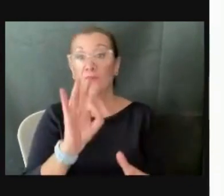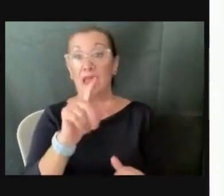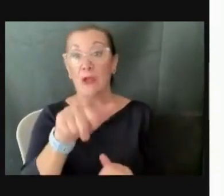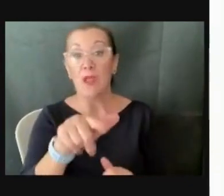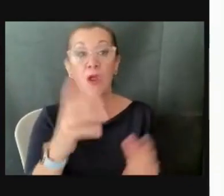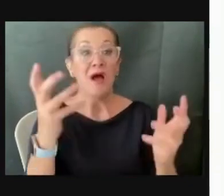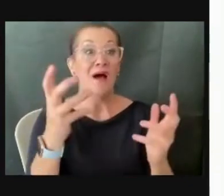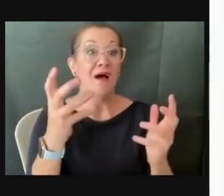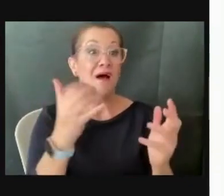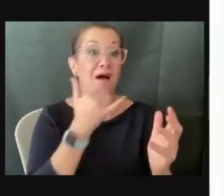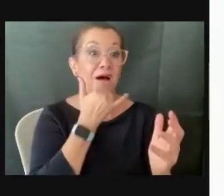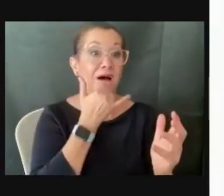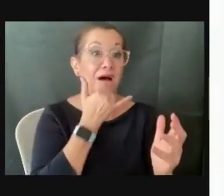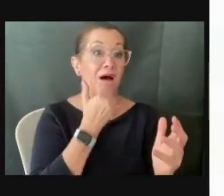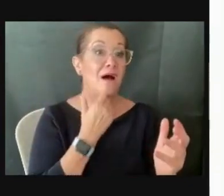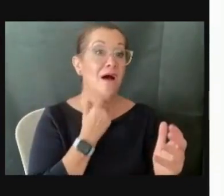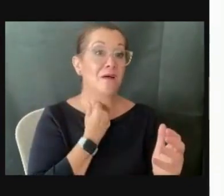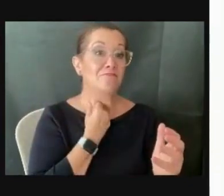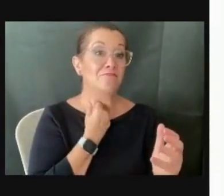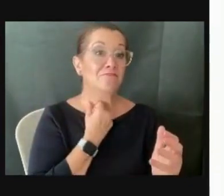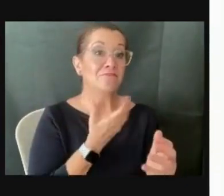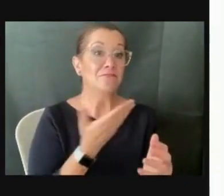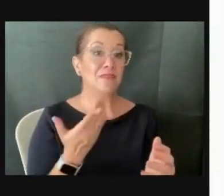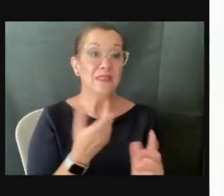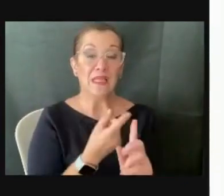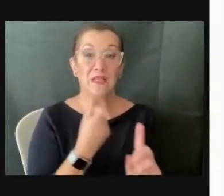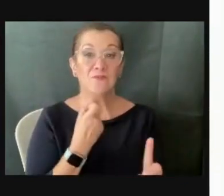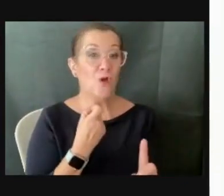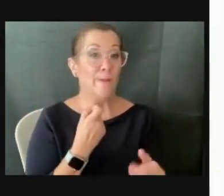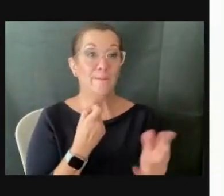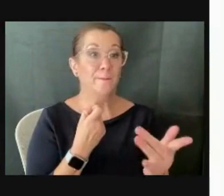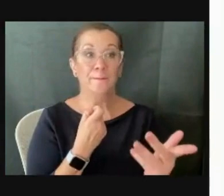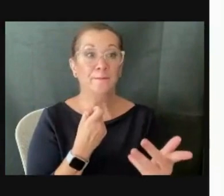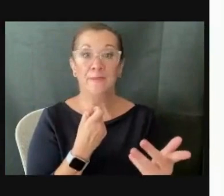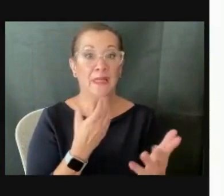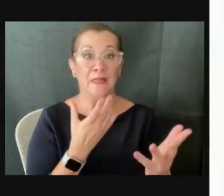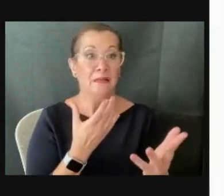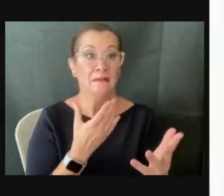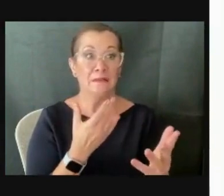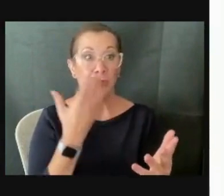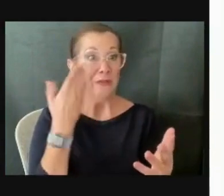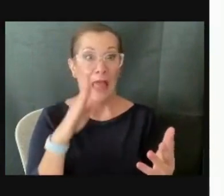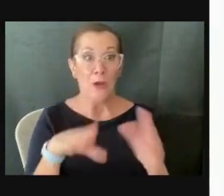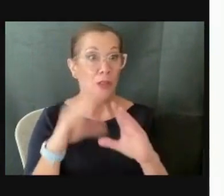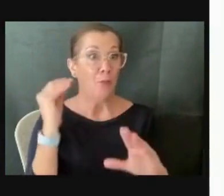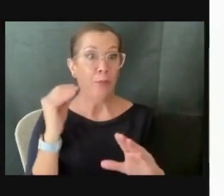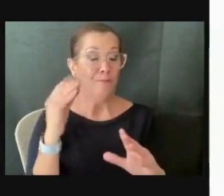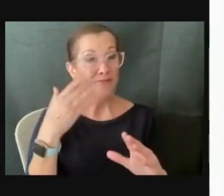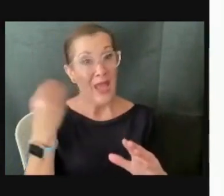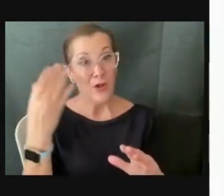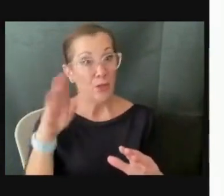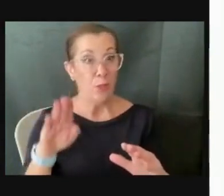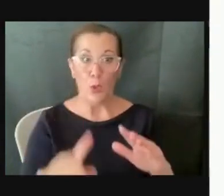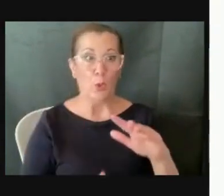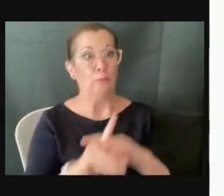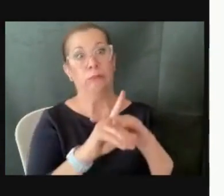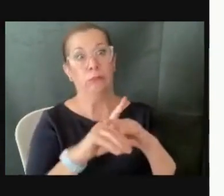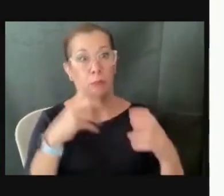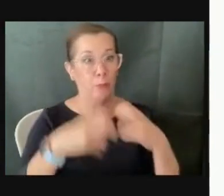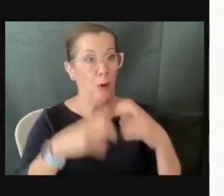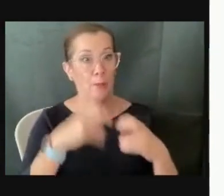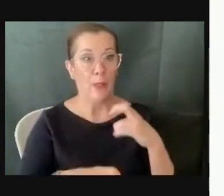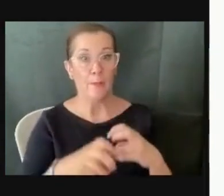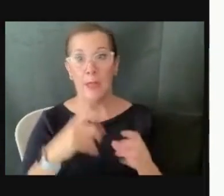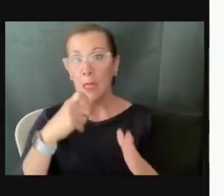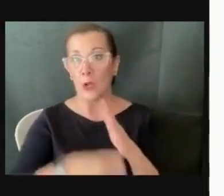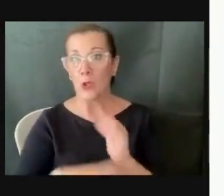that this thing comes from, out of left field that is going to cost you $20,000, and all of a sudden you can't